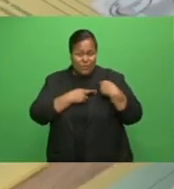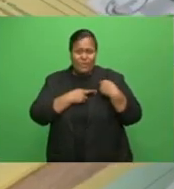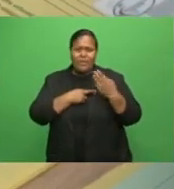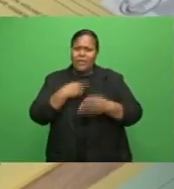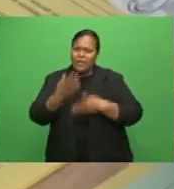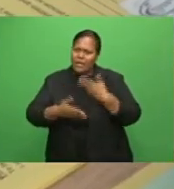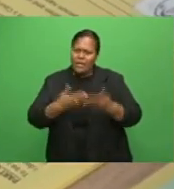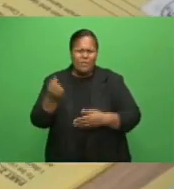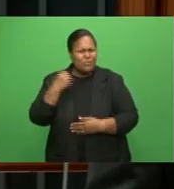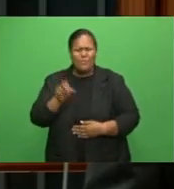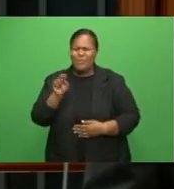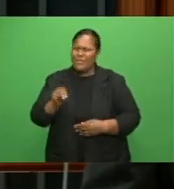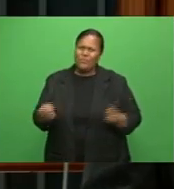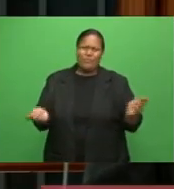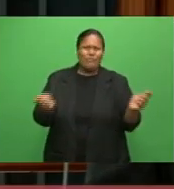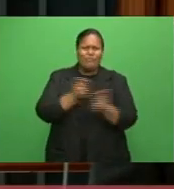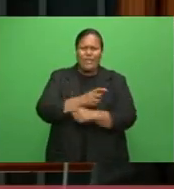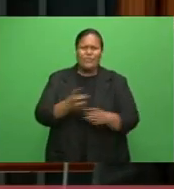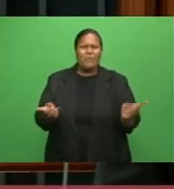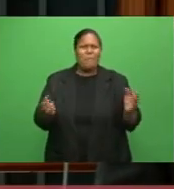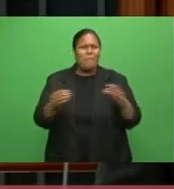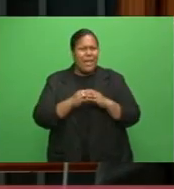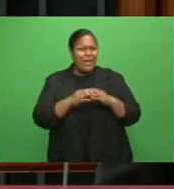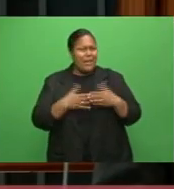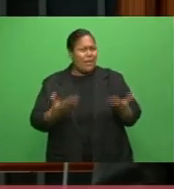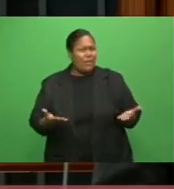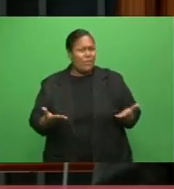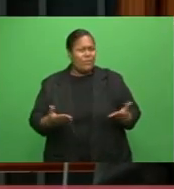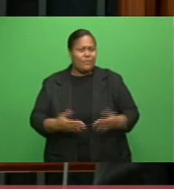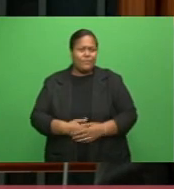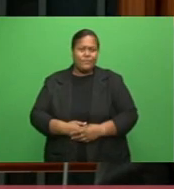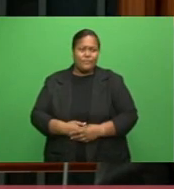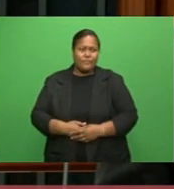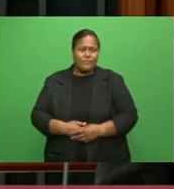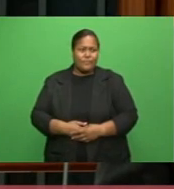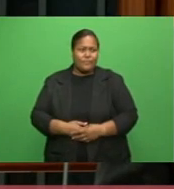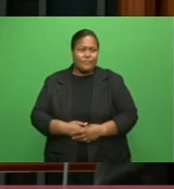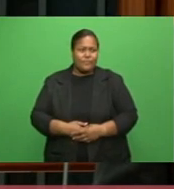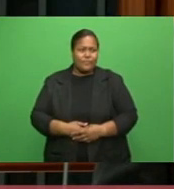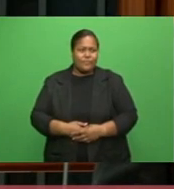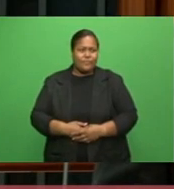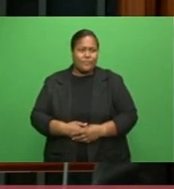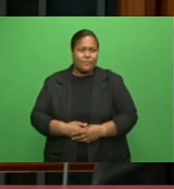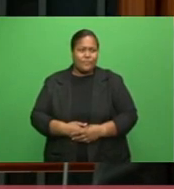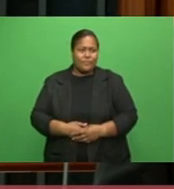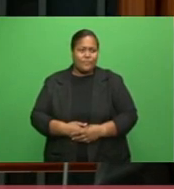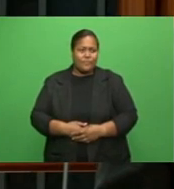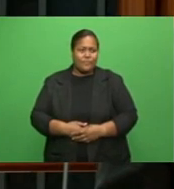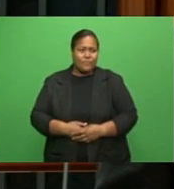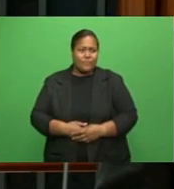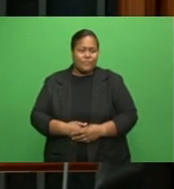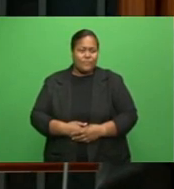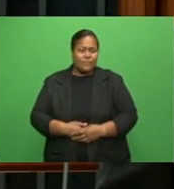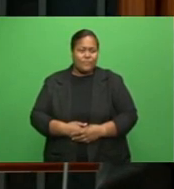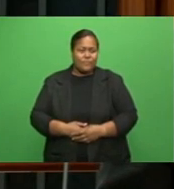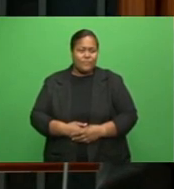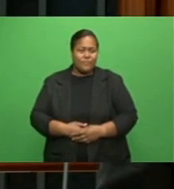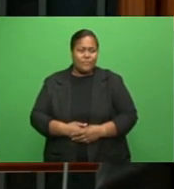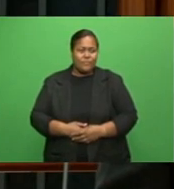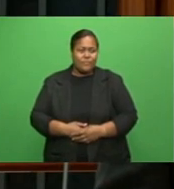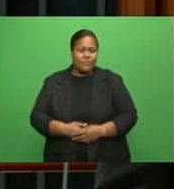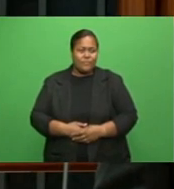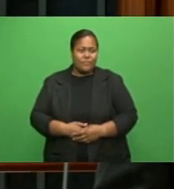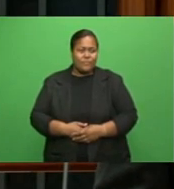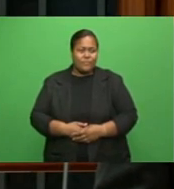change banks now. I advise that social welfare payments will continue to be deposited in beneficiaries' allocated bank